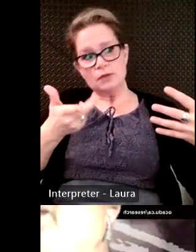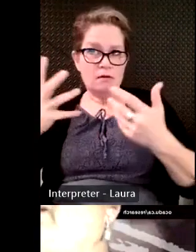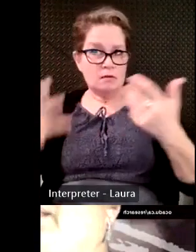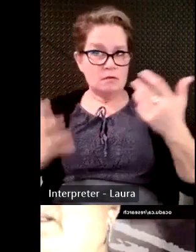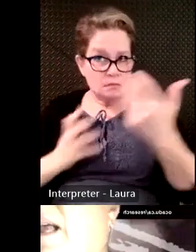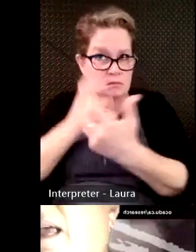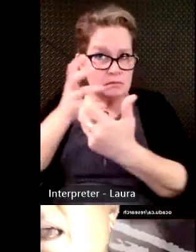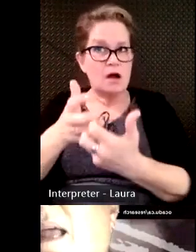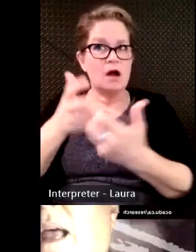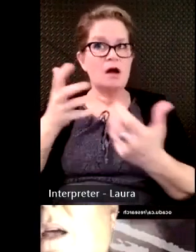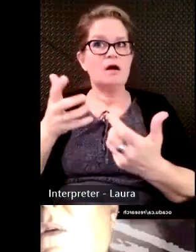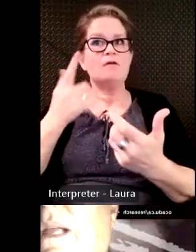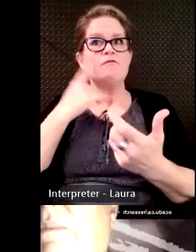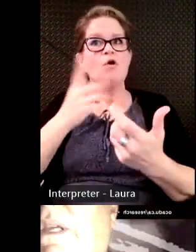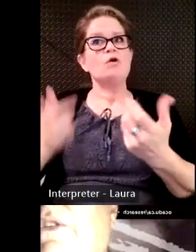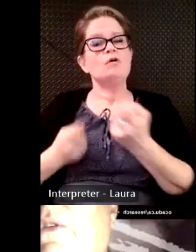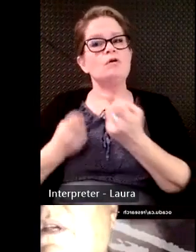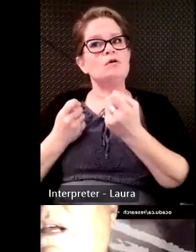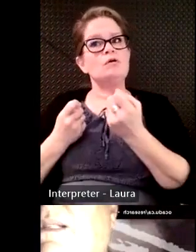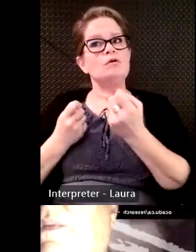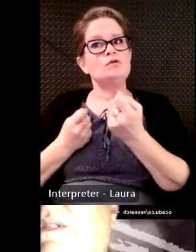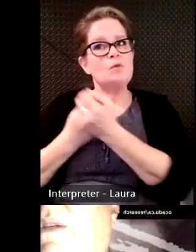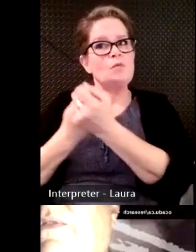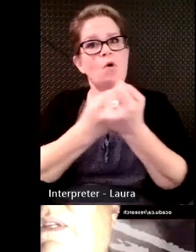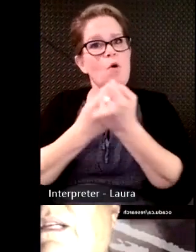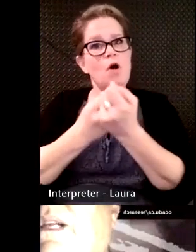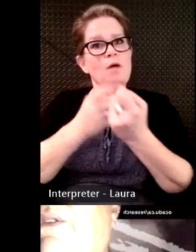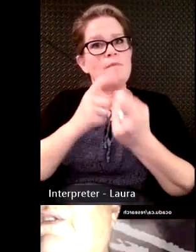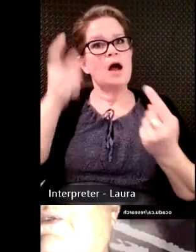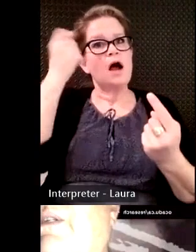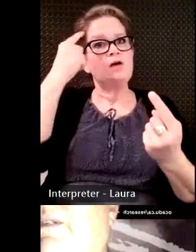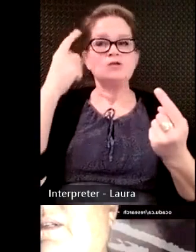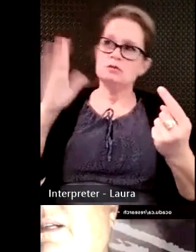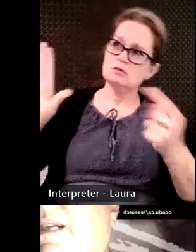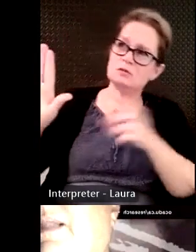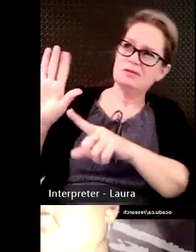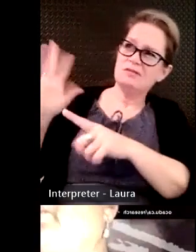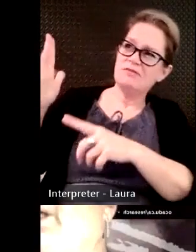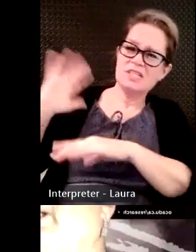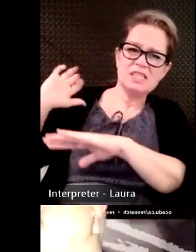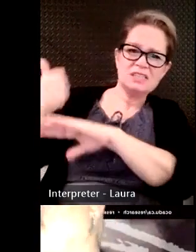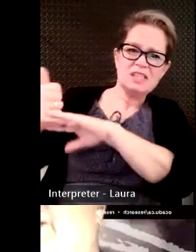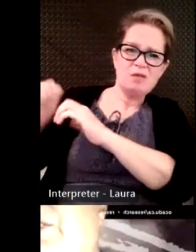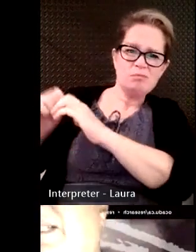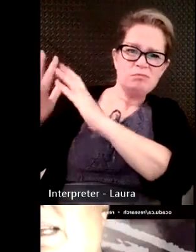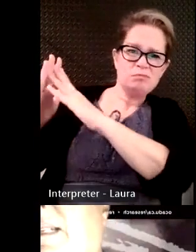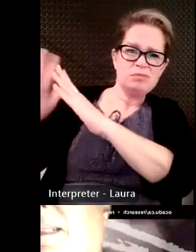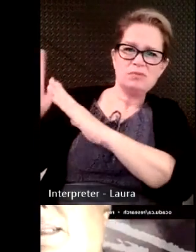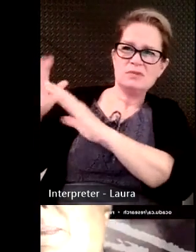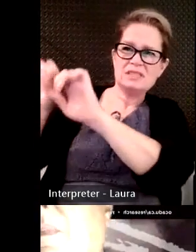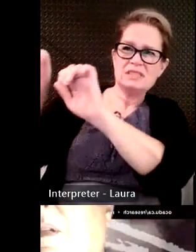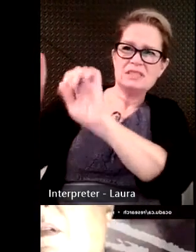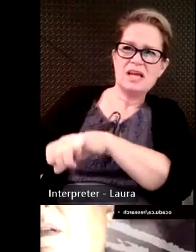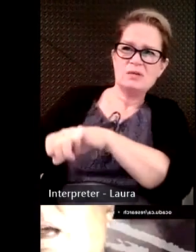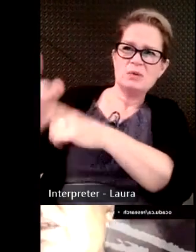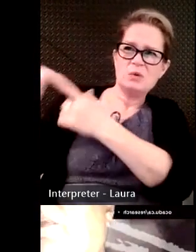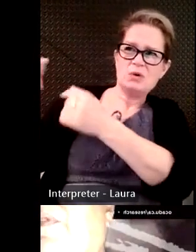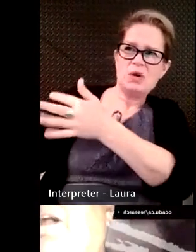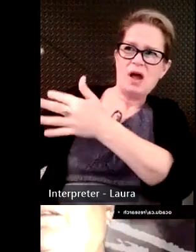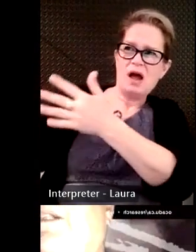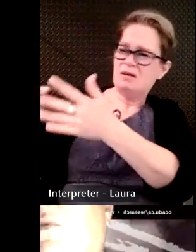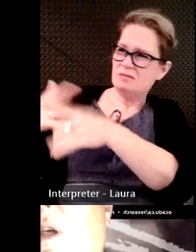it operates, and how it can be internalized was not fully understood. There were many misunderstandings.